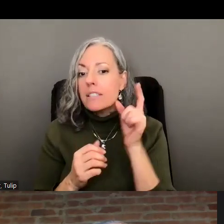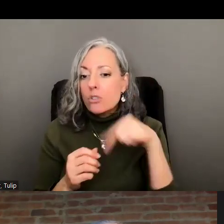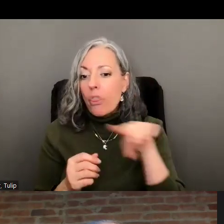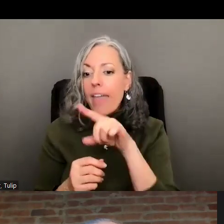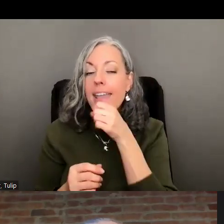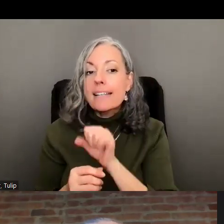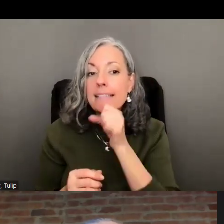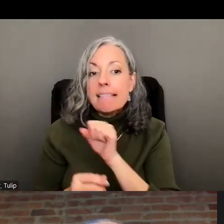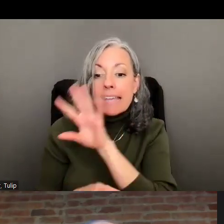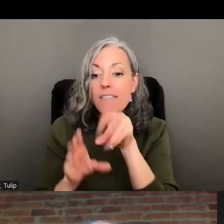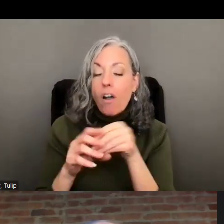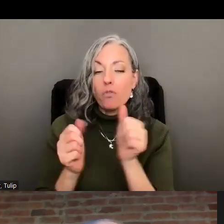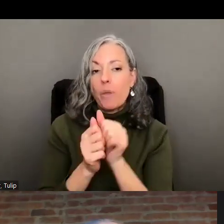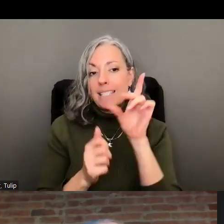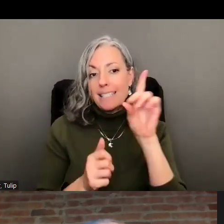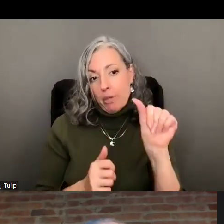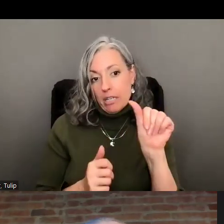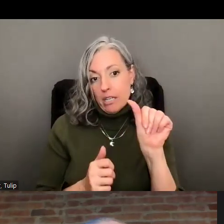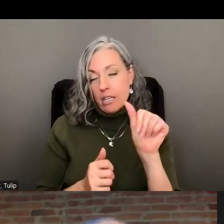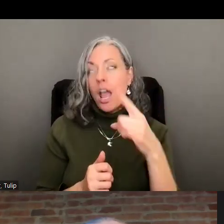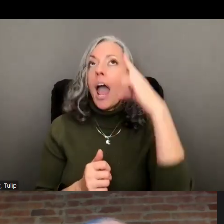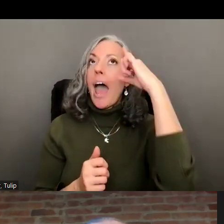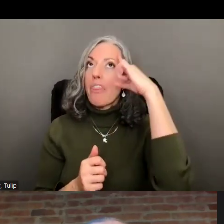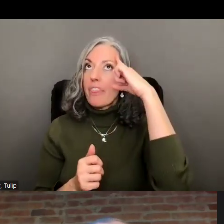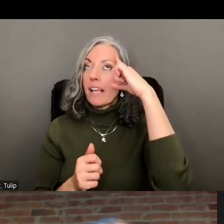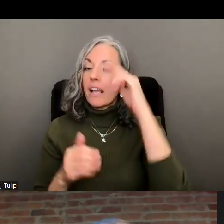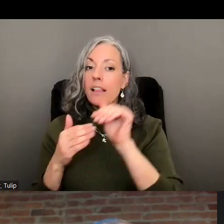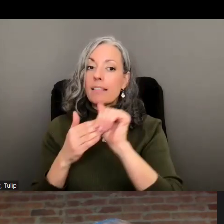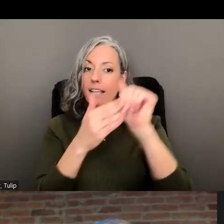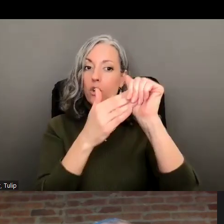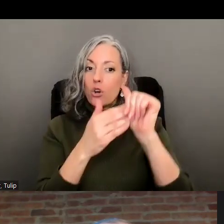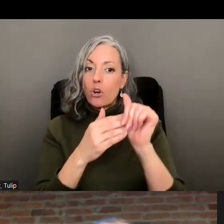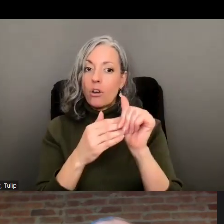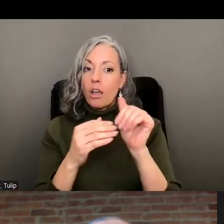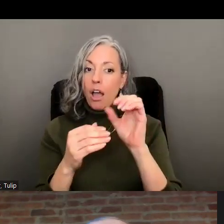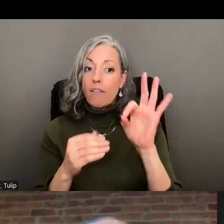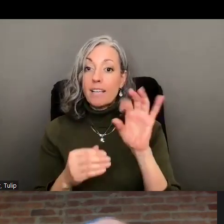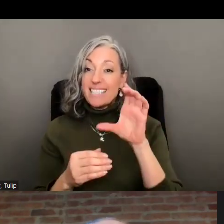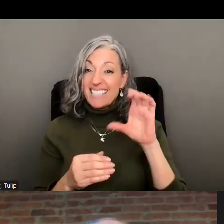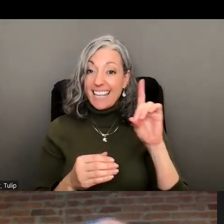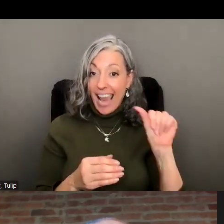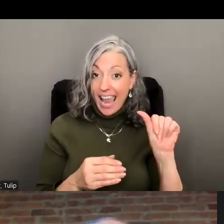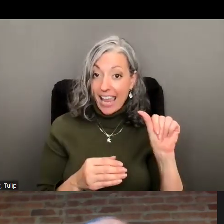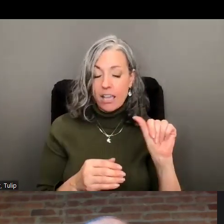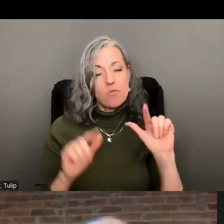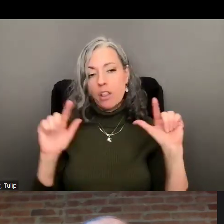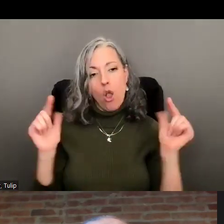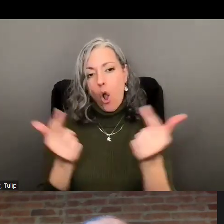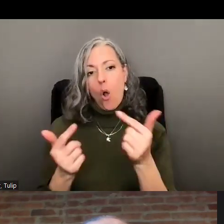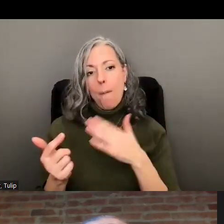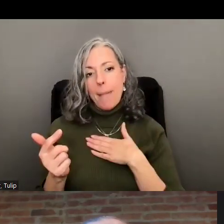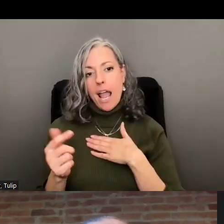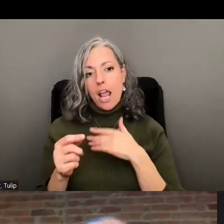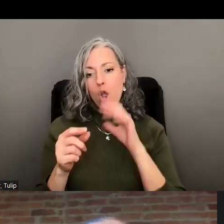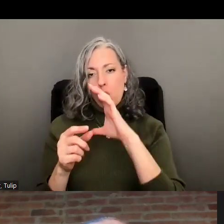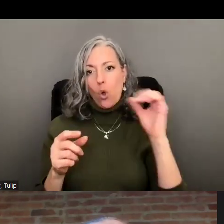into disability? I believe the leadership of CDA and all of my colleagues